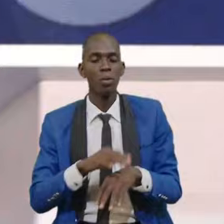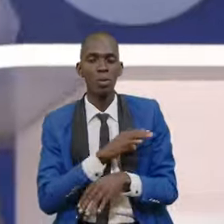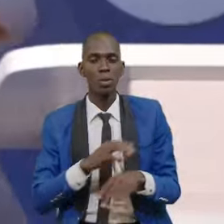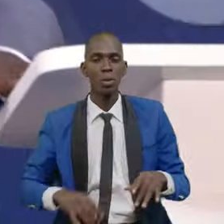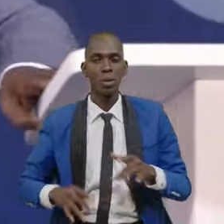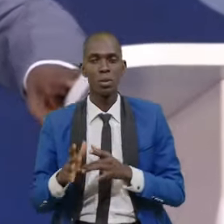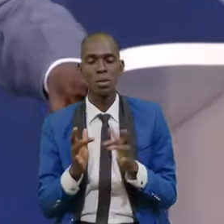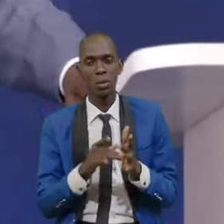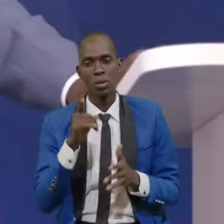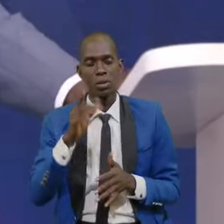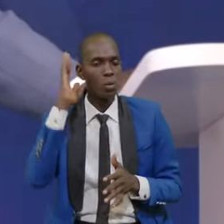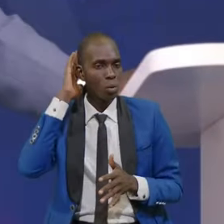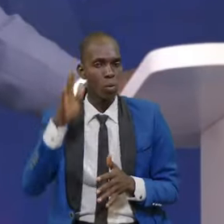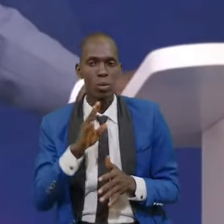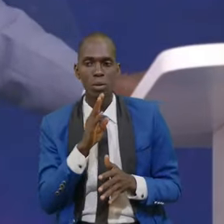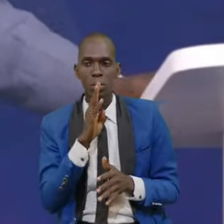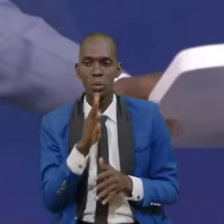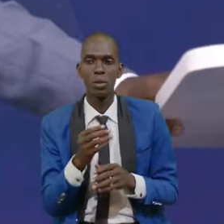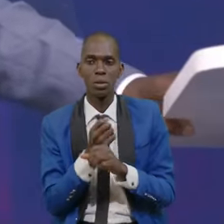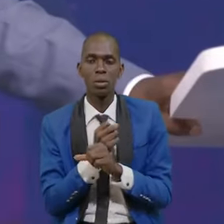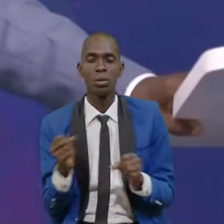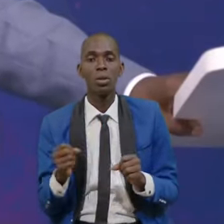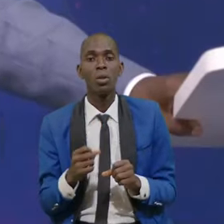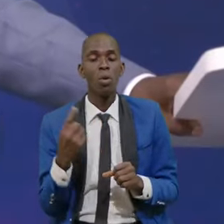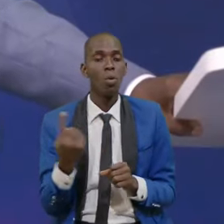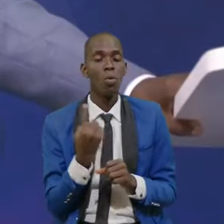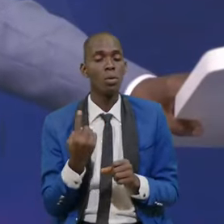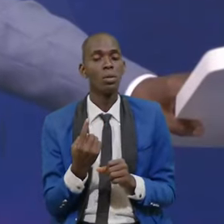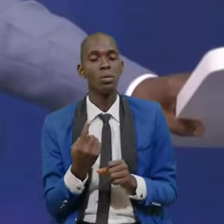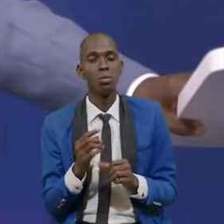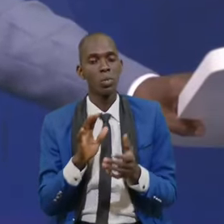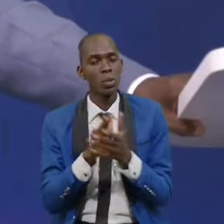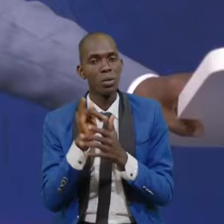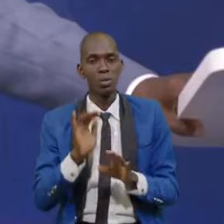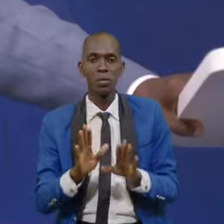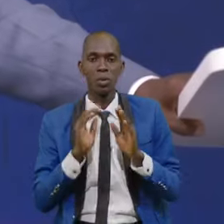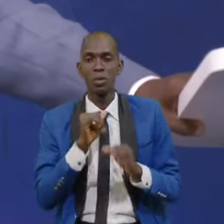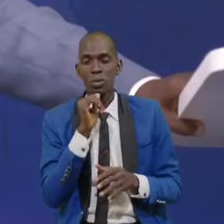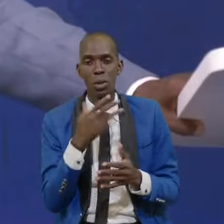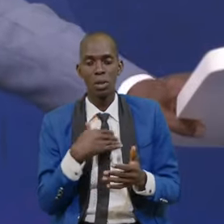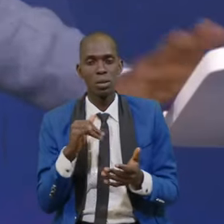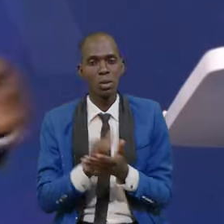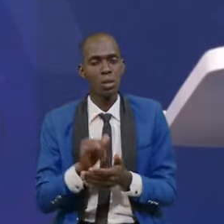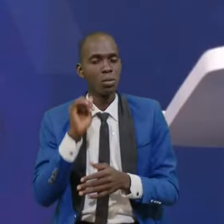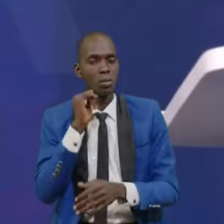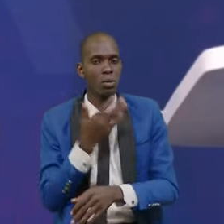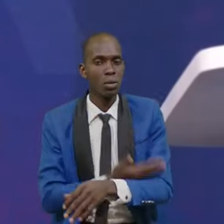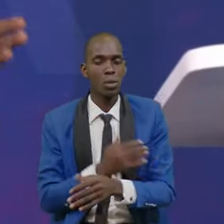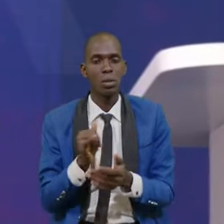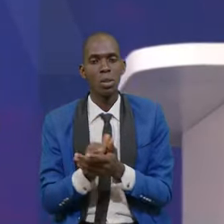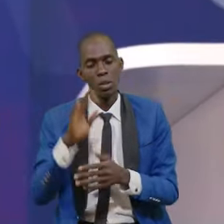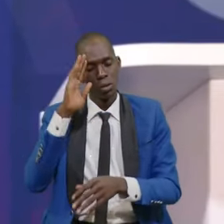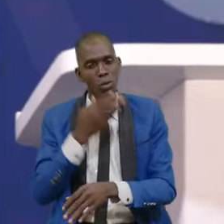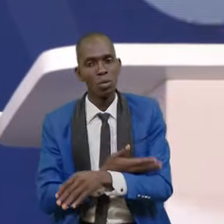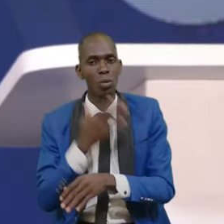shalt be saved. Only believe, fear not, only believe. And that daughter, that son, that person will be healed.